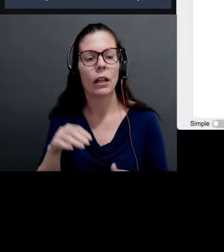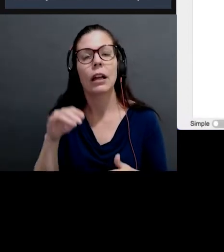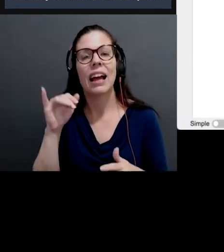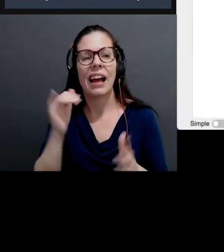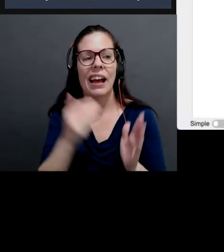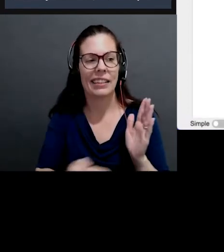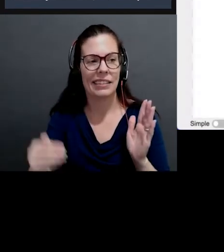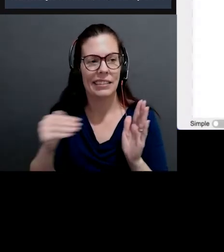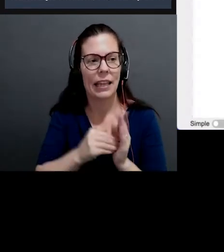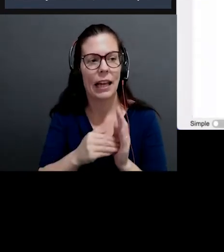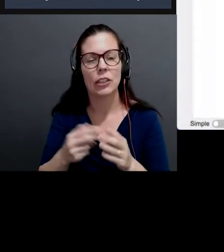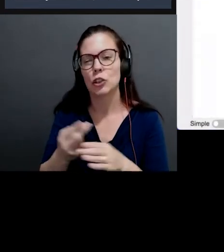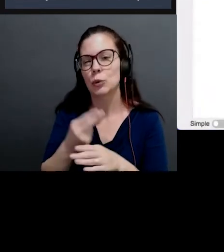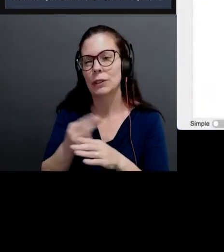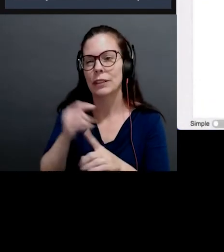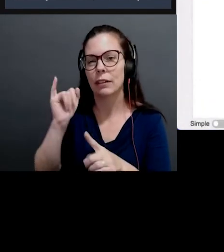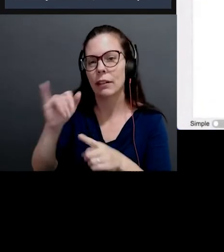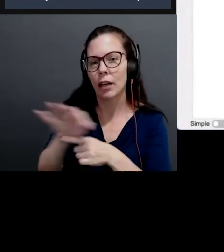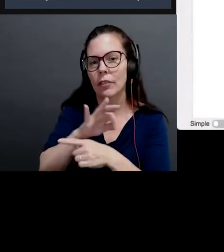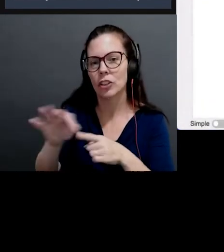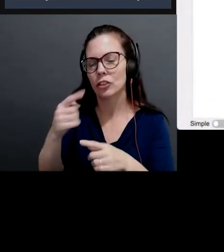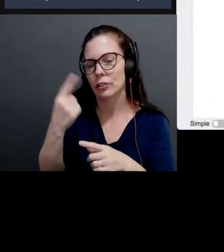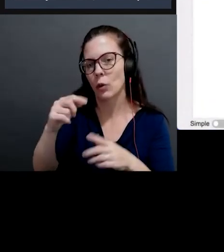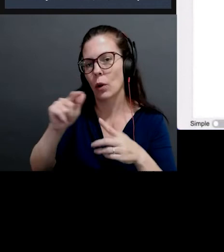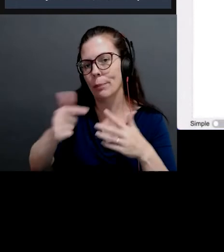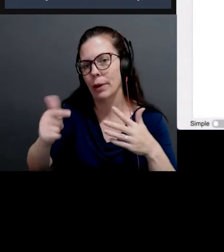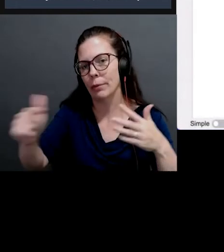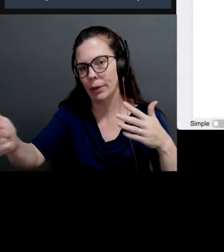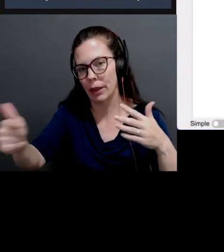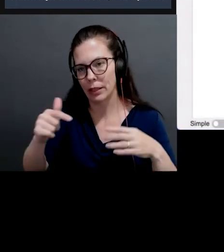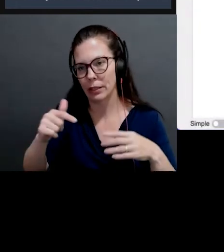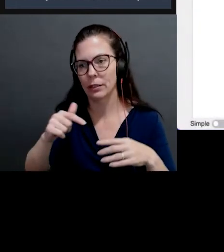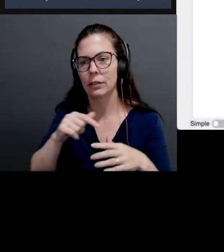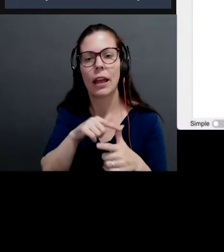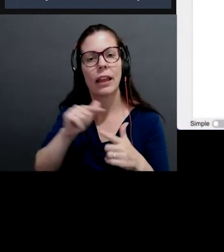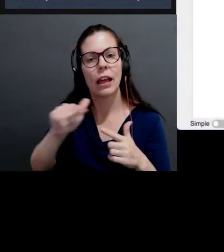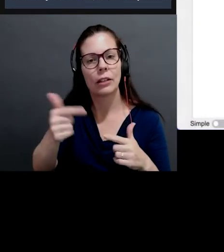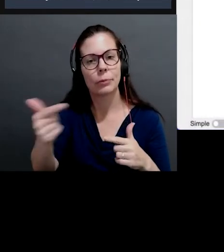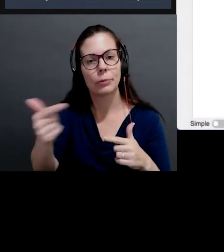decorator function of pipeline, again, provided by the pipeline SDK.